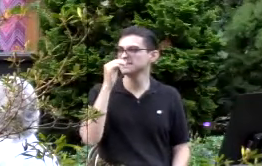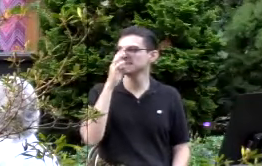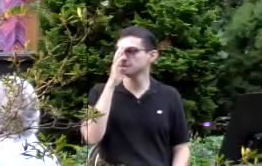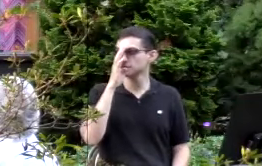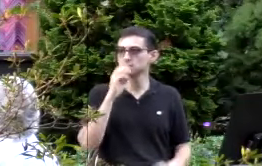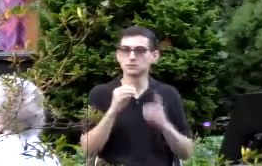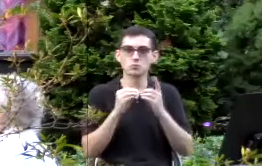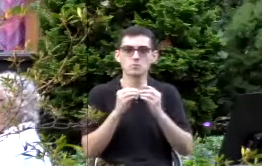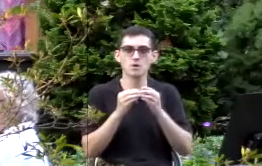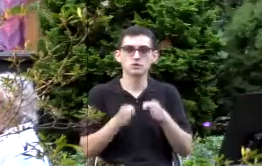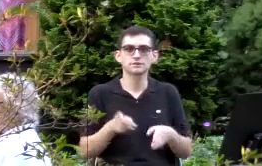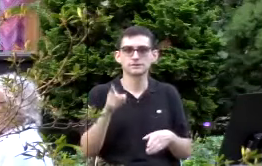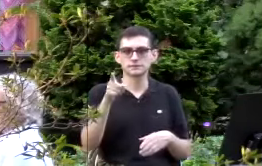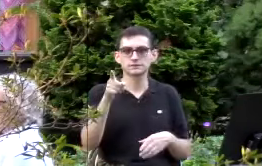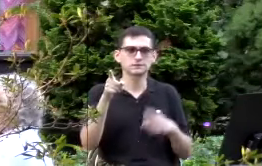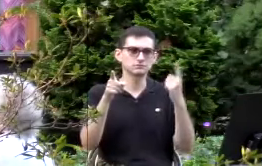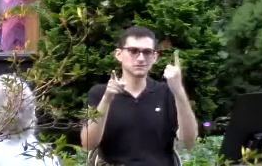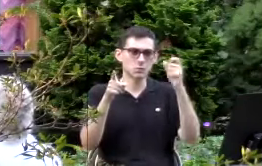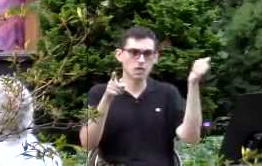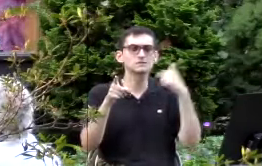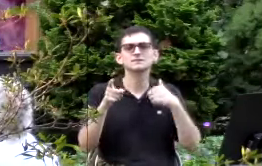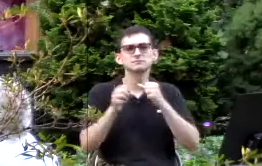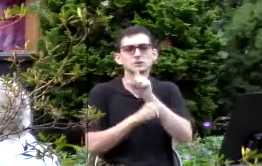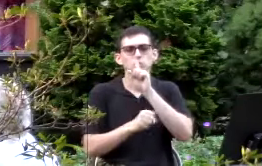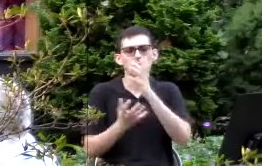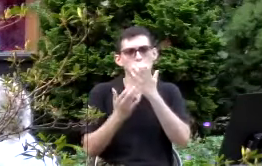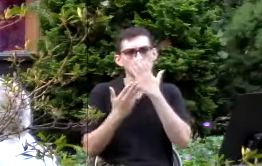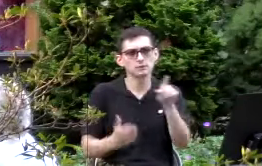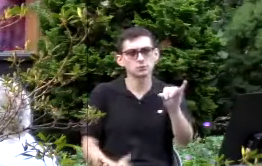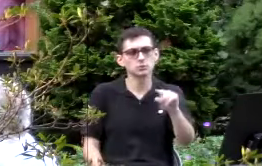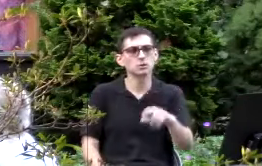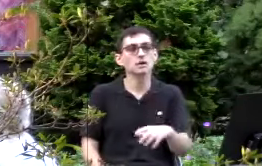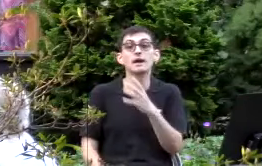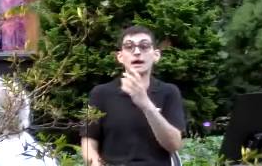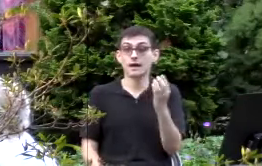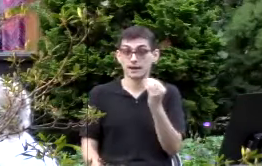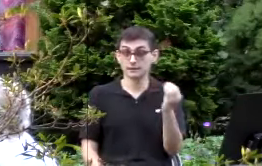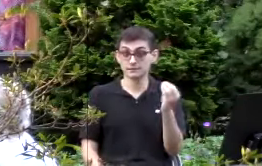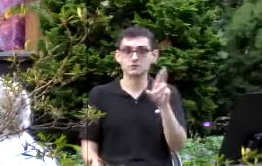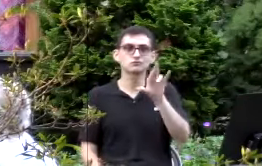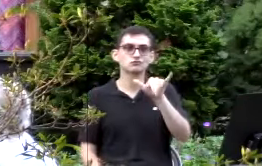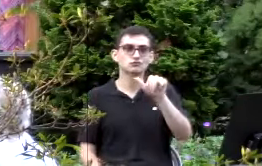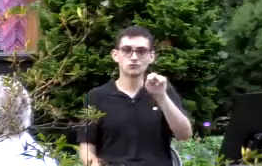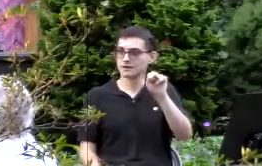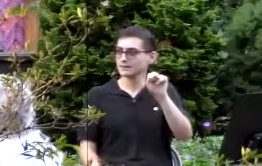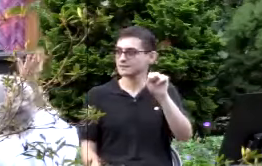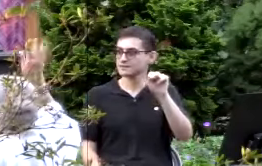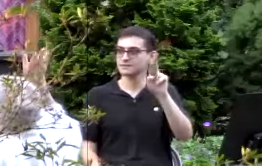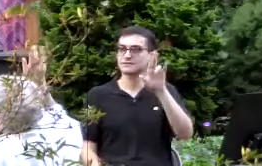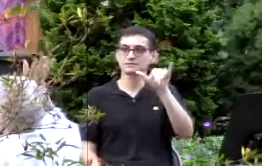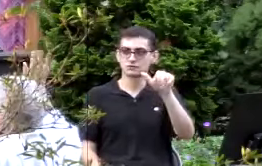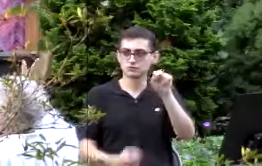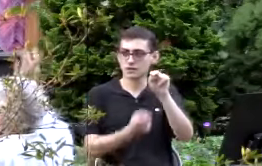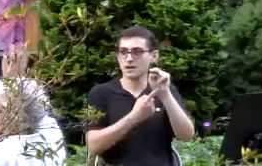else. Yes, somebody else. Make sure to thank them. And then last but certainly not least is Ryan, who puts together our